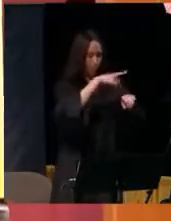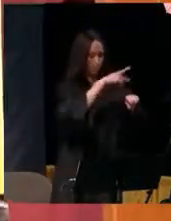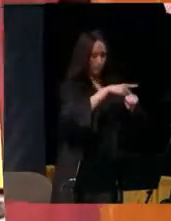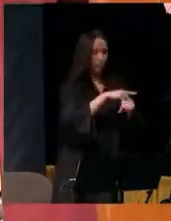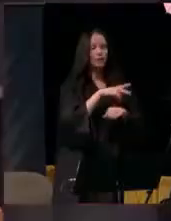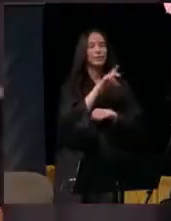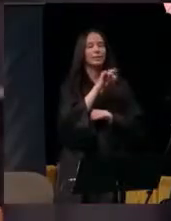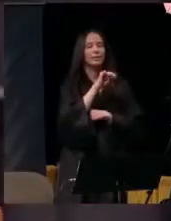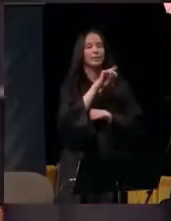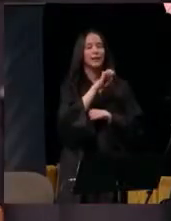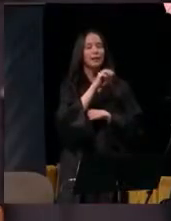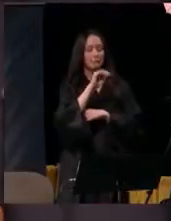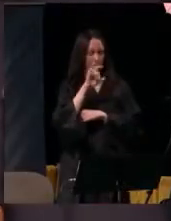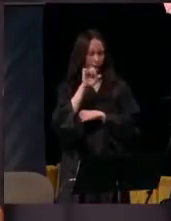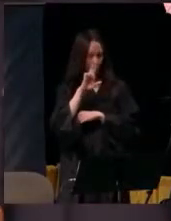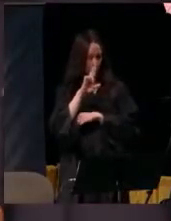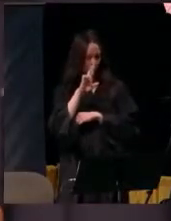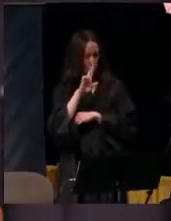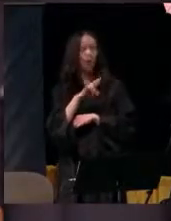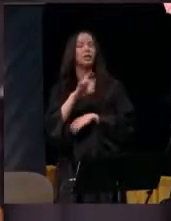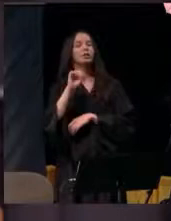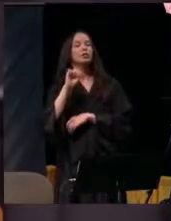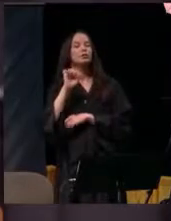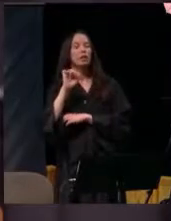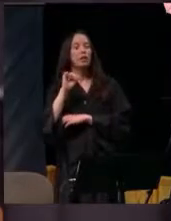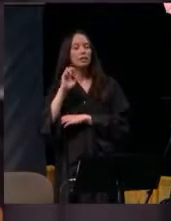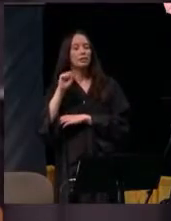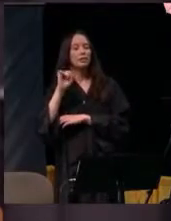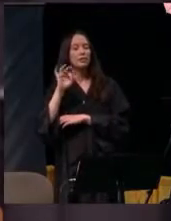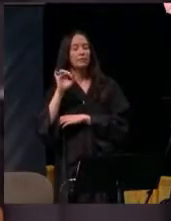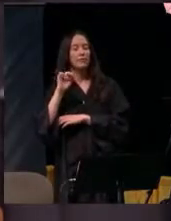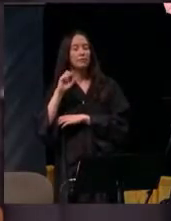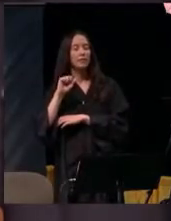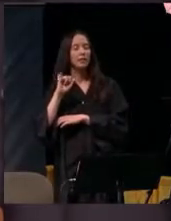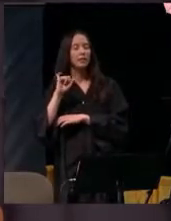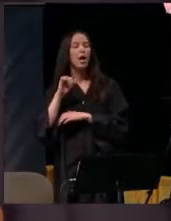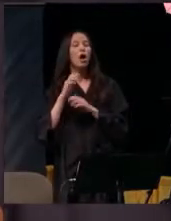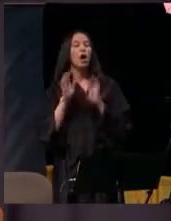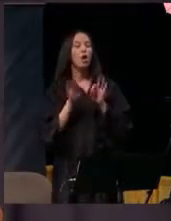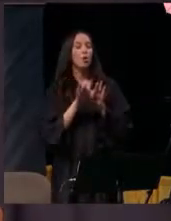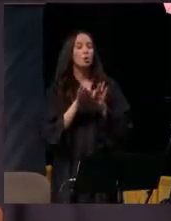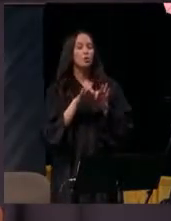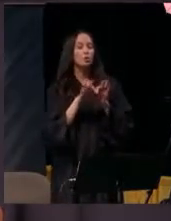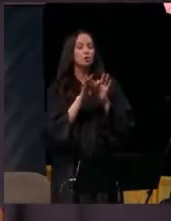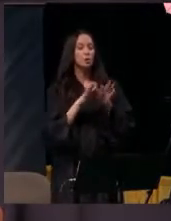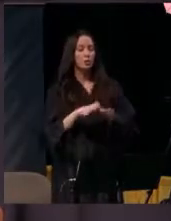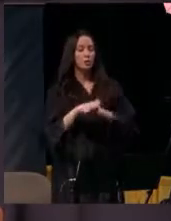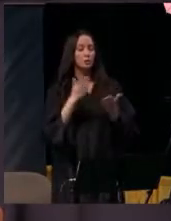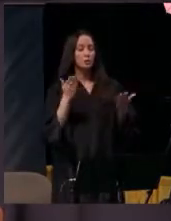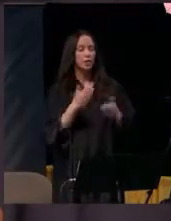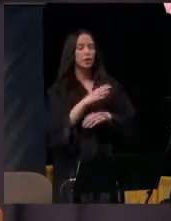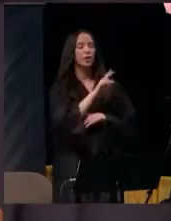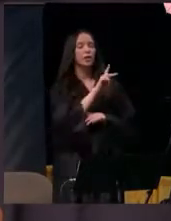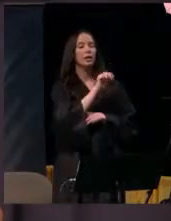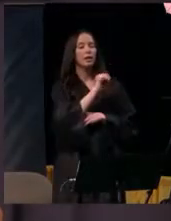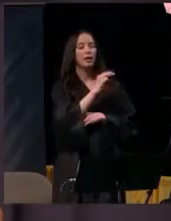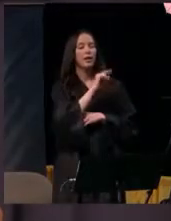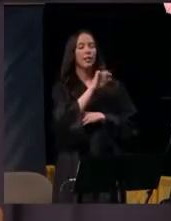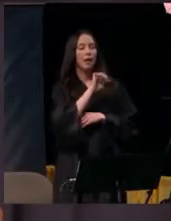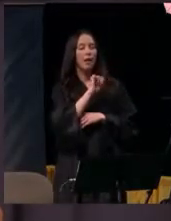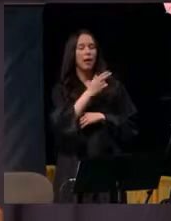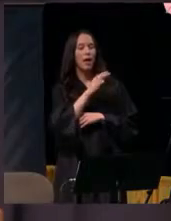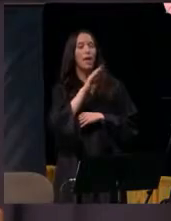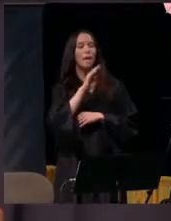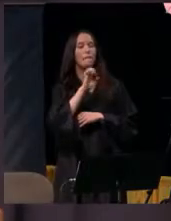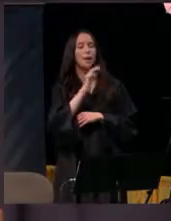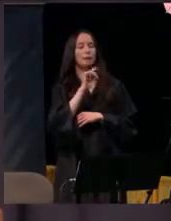us Kayla McKell and Nicole Trammell Posh of our American Sign Language interpreters for today's ceremony. Please help me in thanking them for